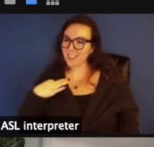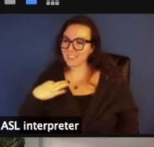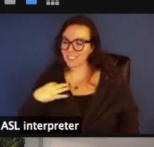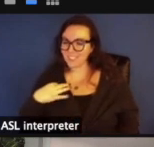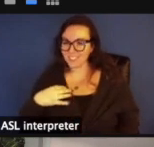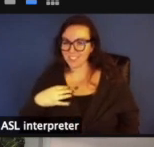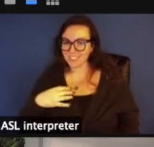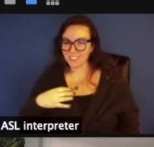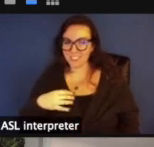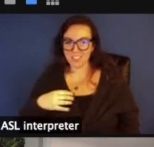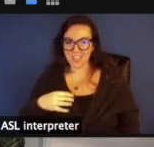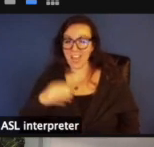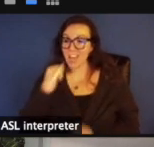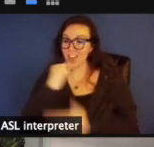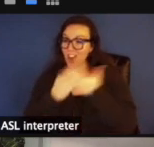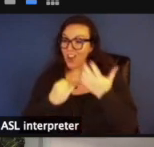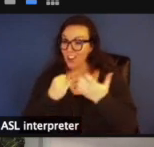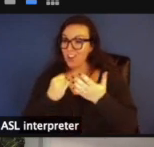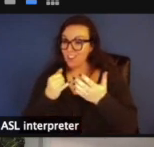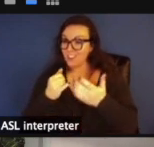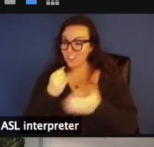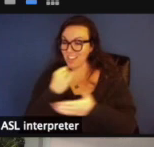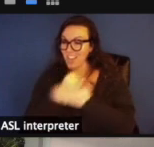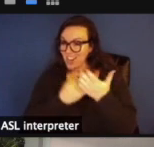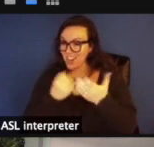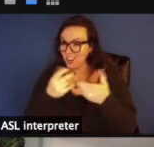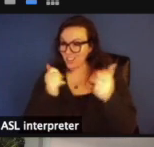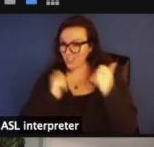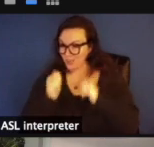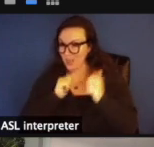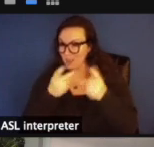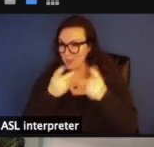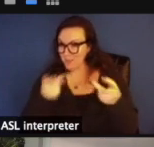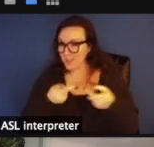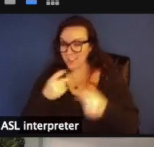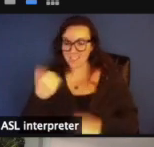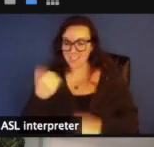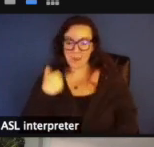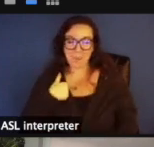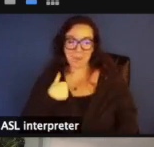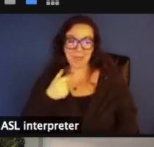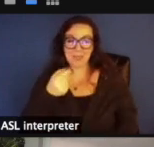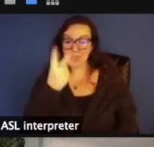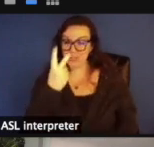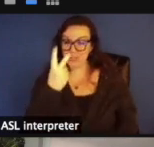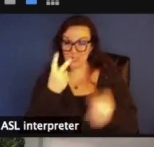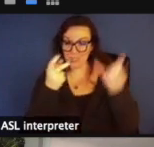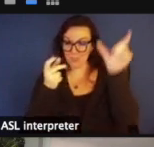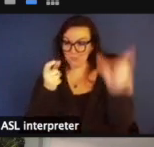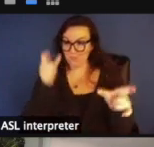Hmm. At art and drama. Right, exactly. So some different arts that people did. So here are two different pieces that he did.